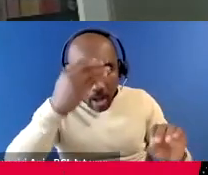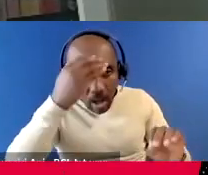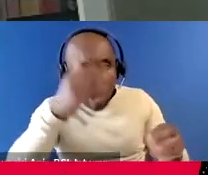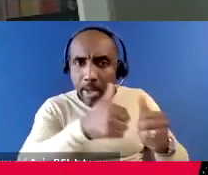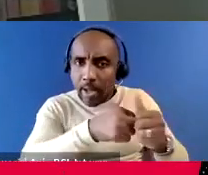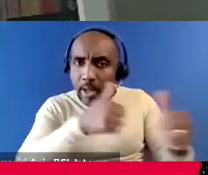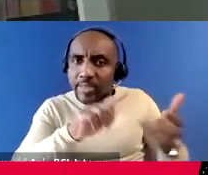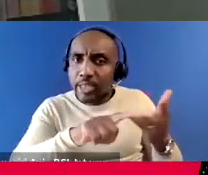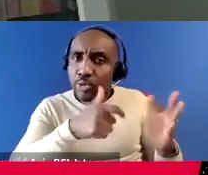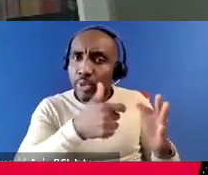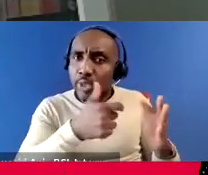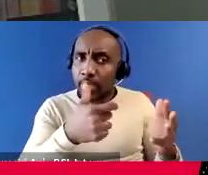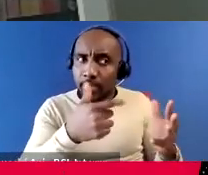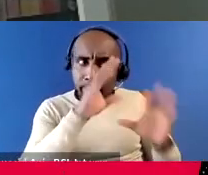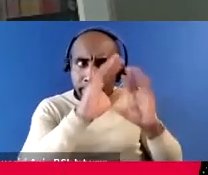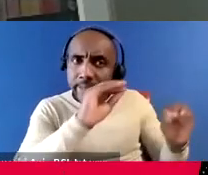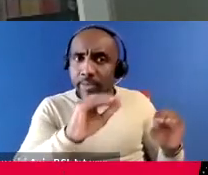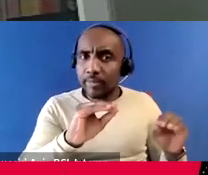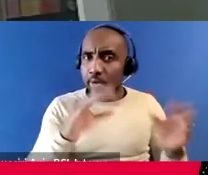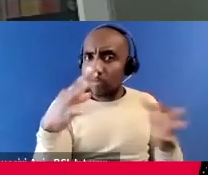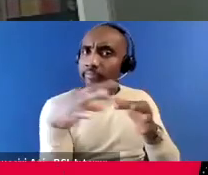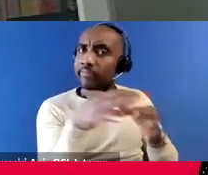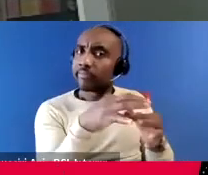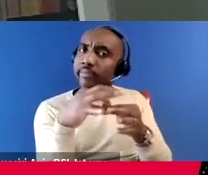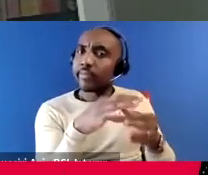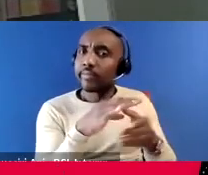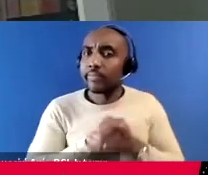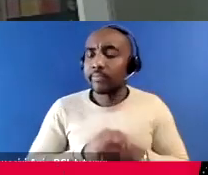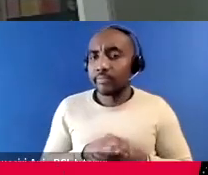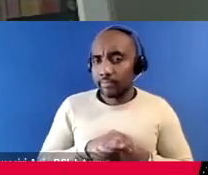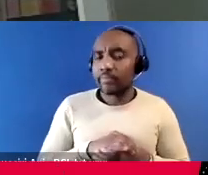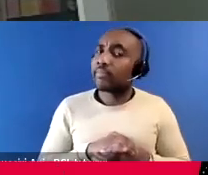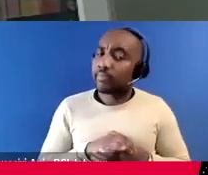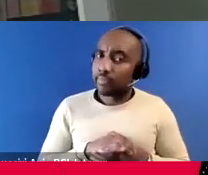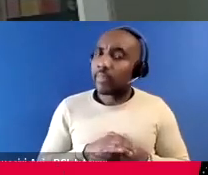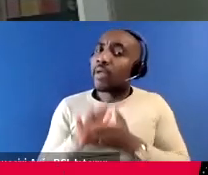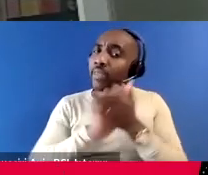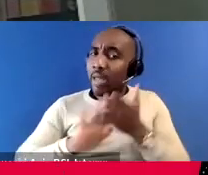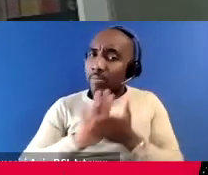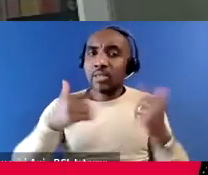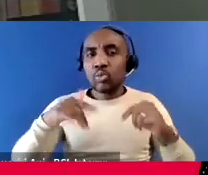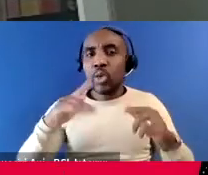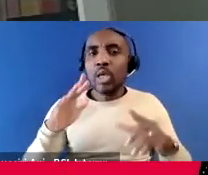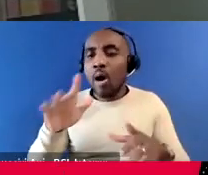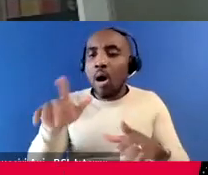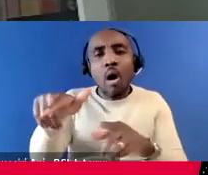of the people of those countries, is really important.